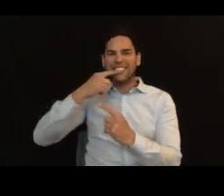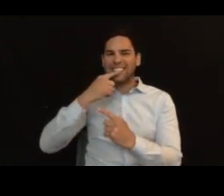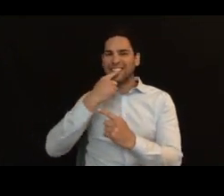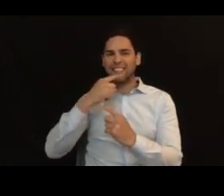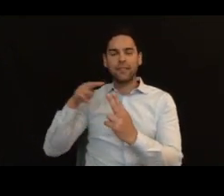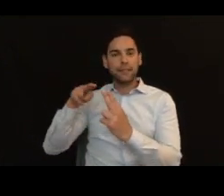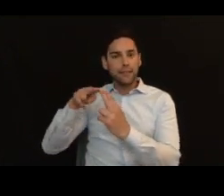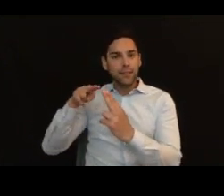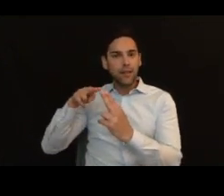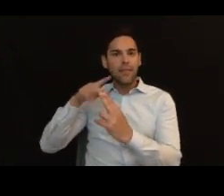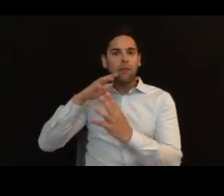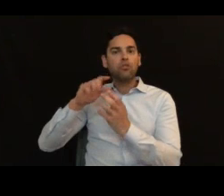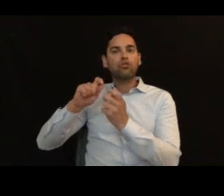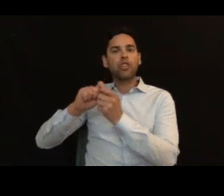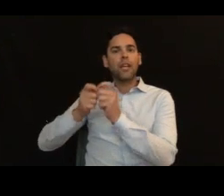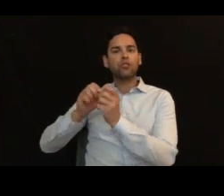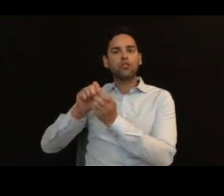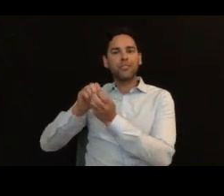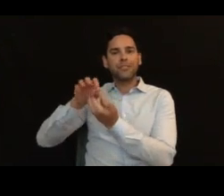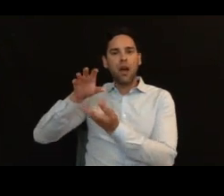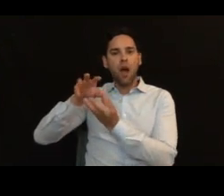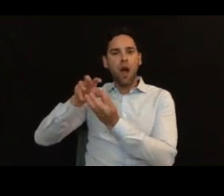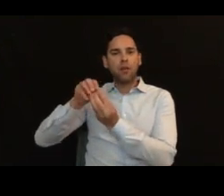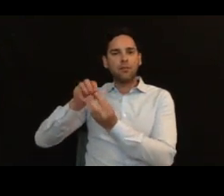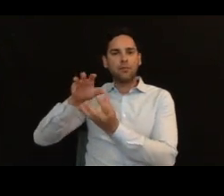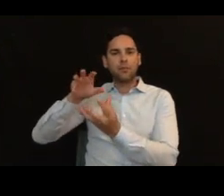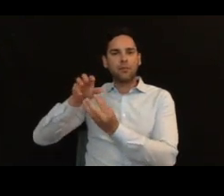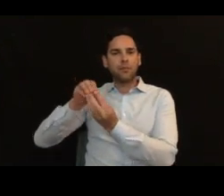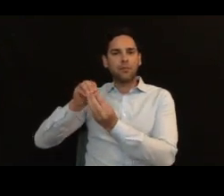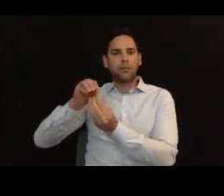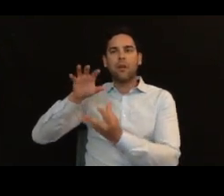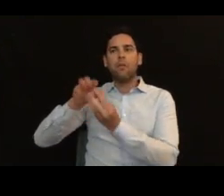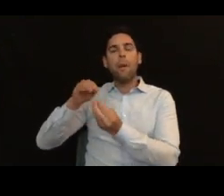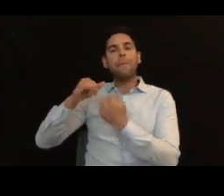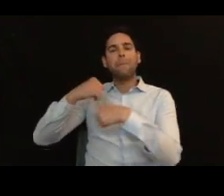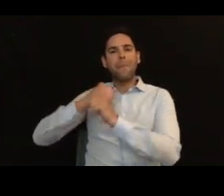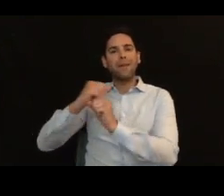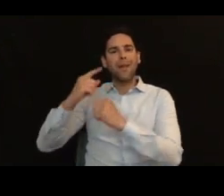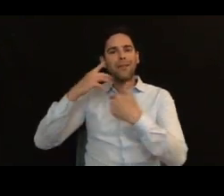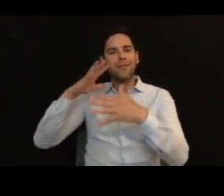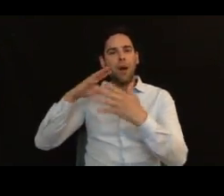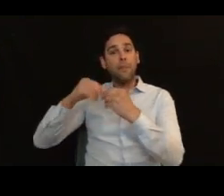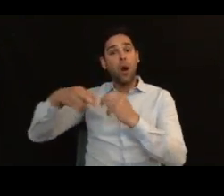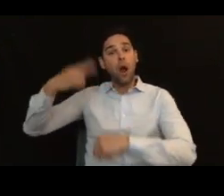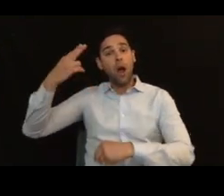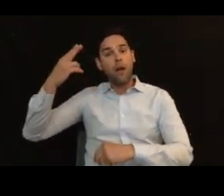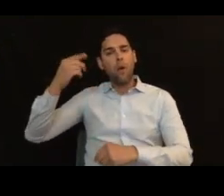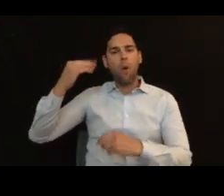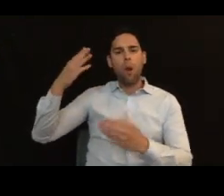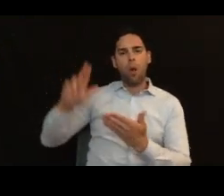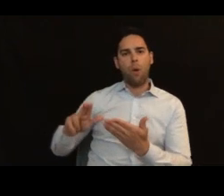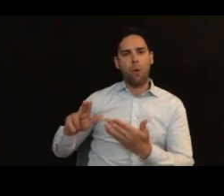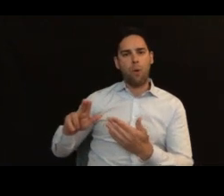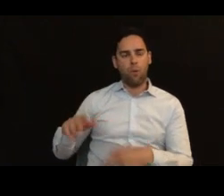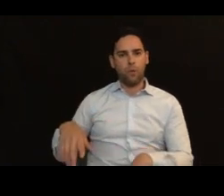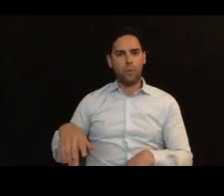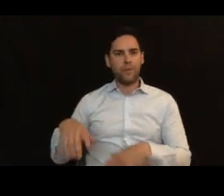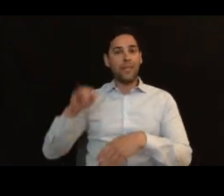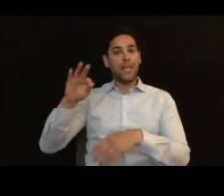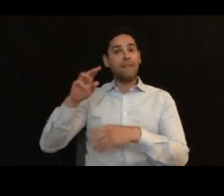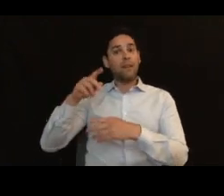cavity between the tongue and your teeth, and it makes the hissing sound higher or lower. So if your tongue is fronter, the hissing sound is going to be a higher